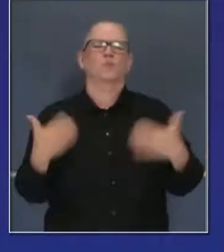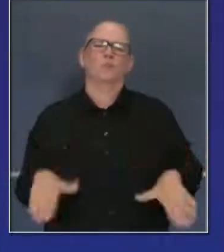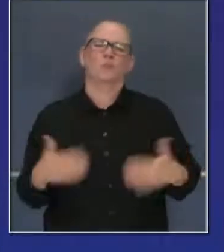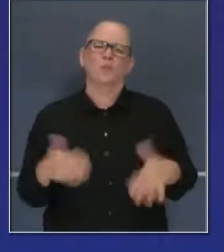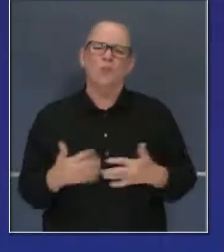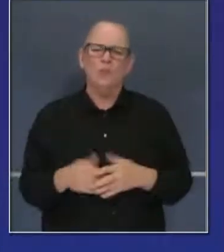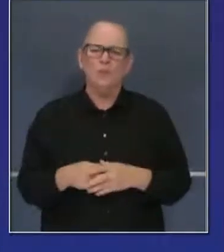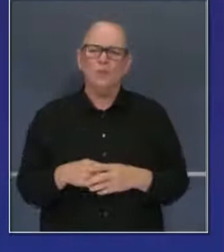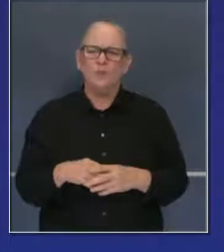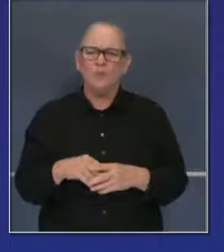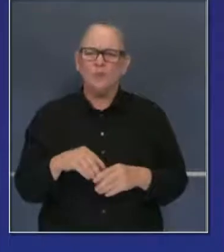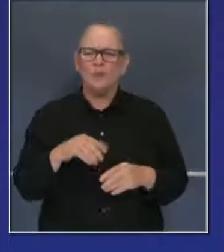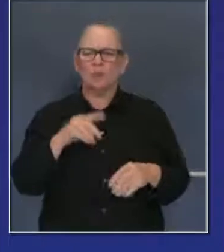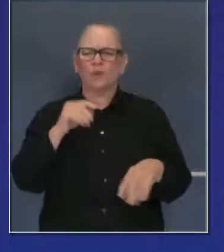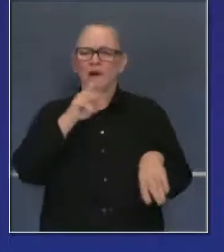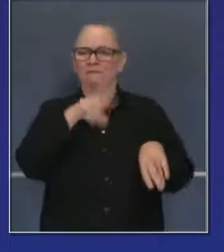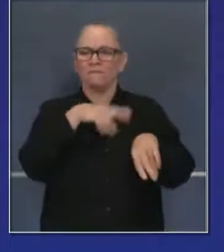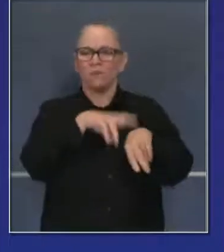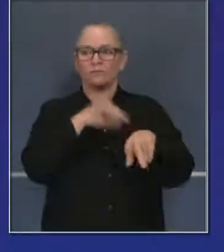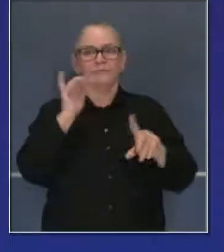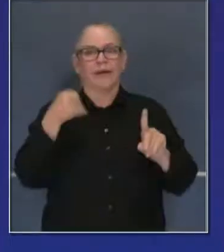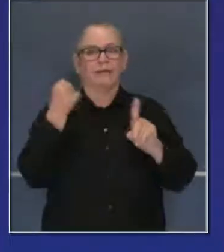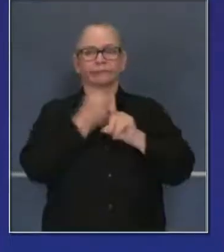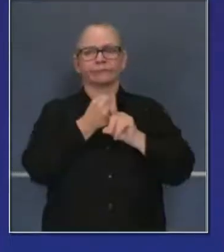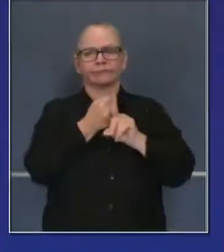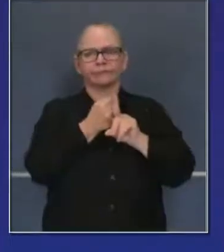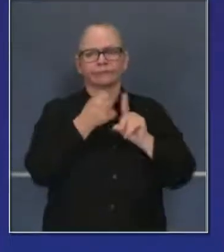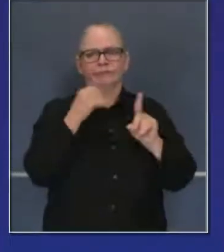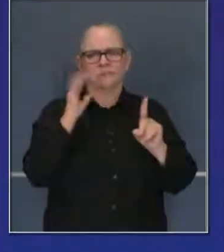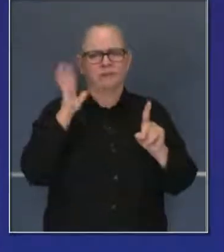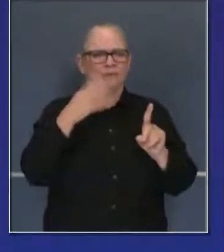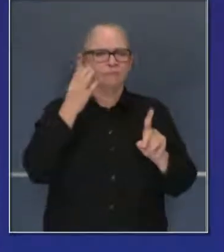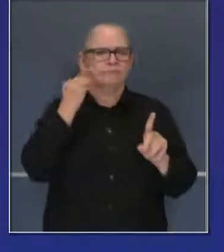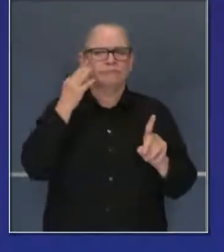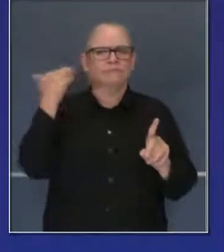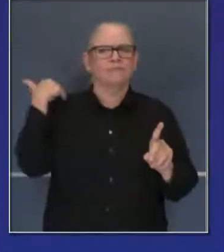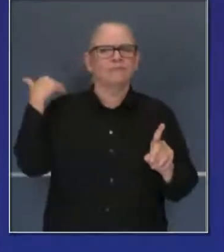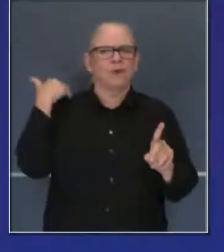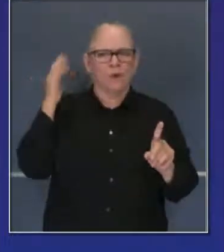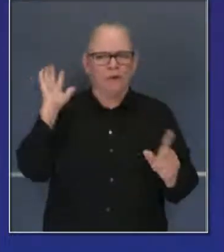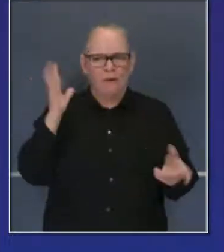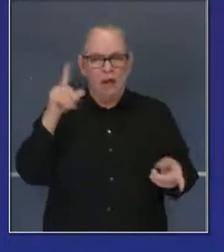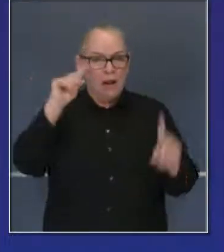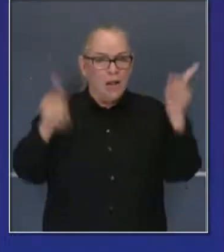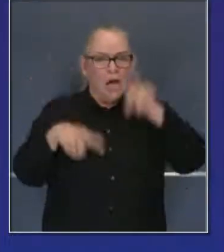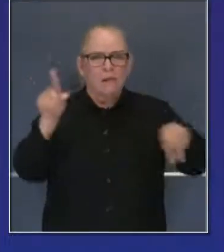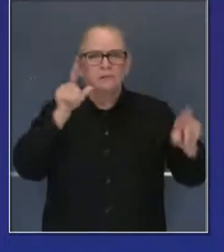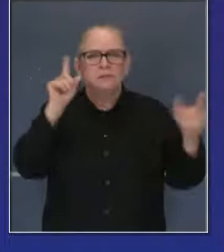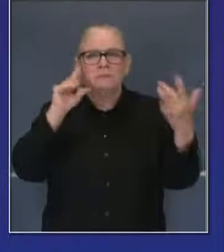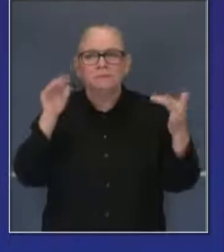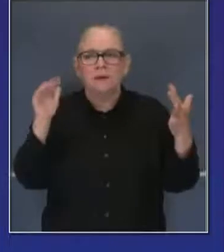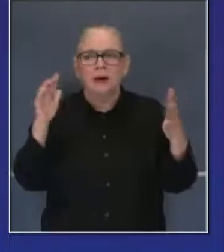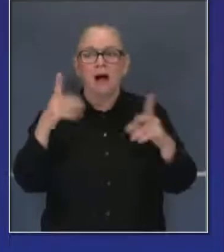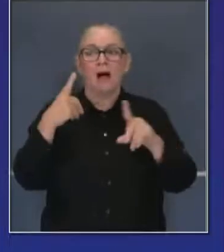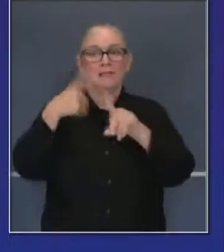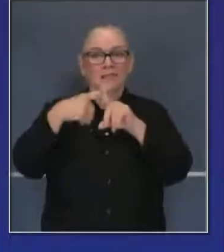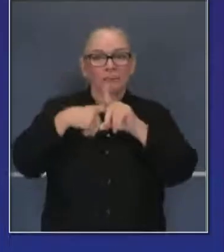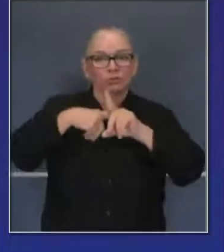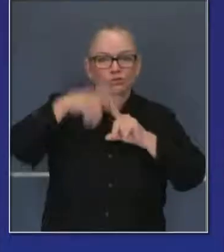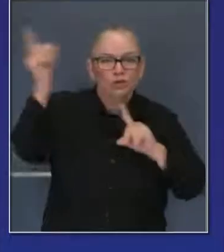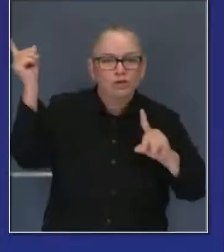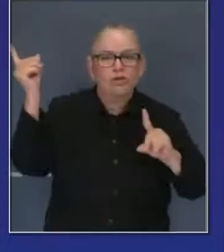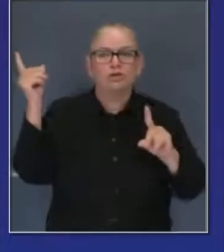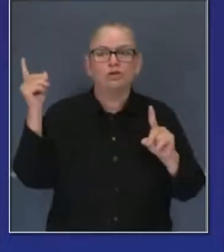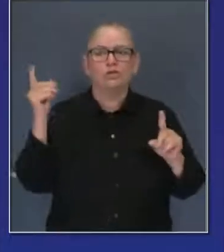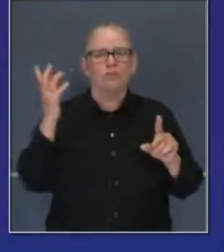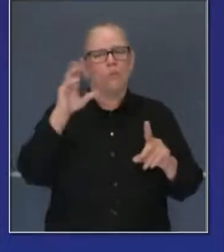course, August was unprecedented in terms of heat. Record level, record recorded